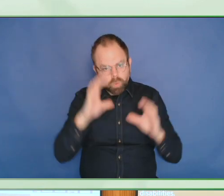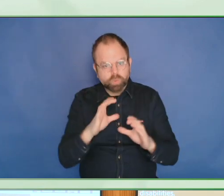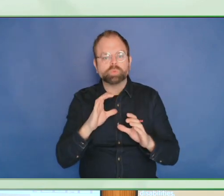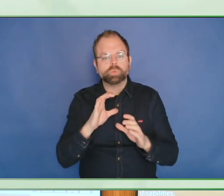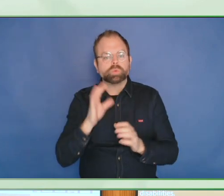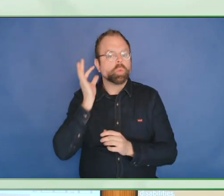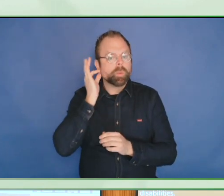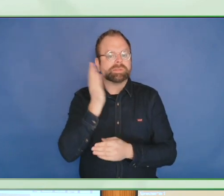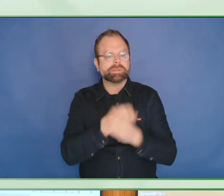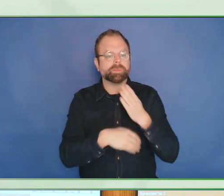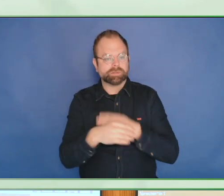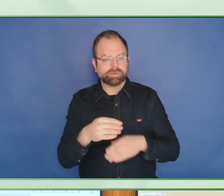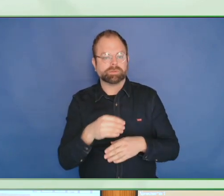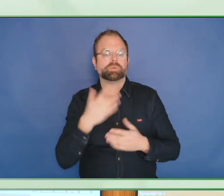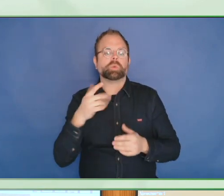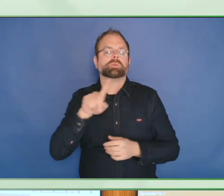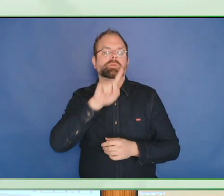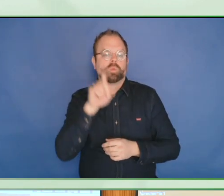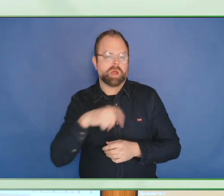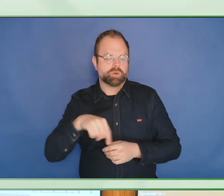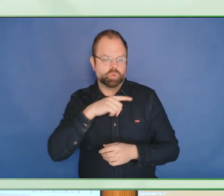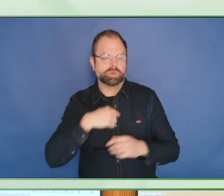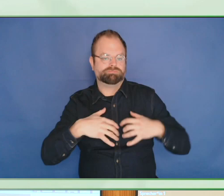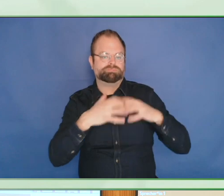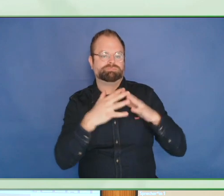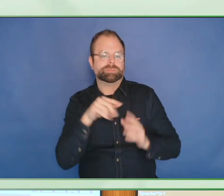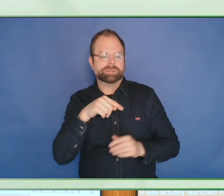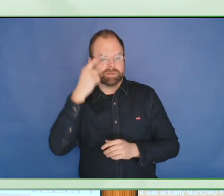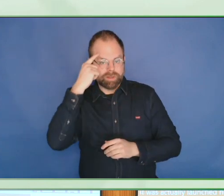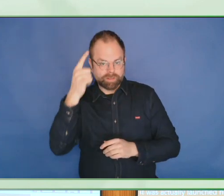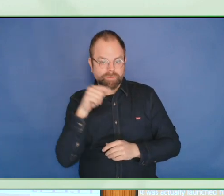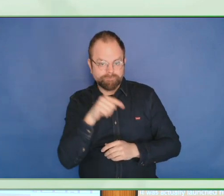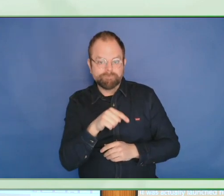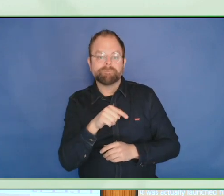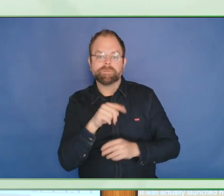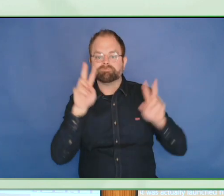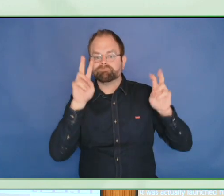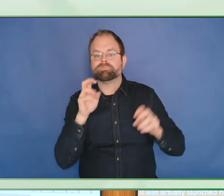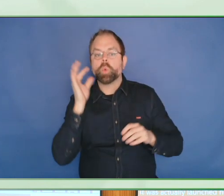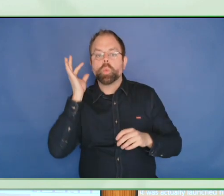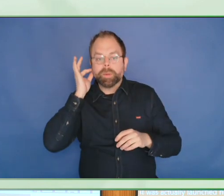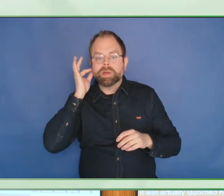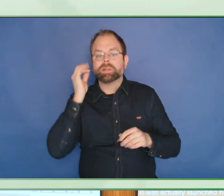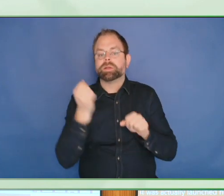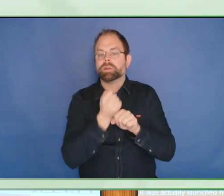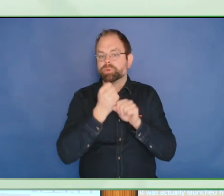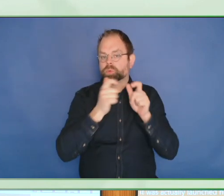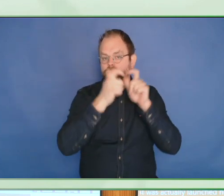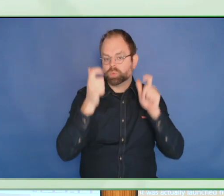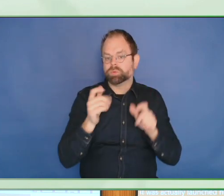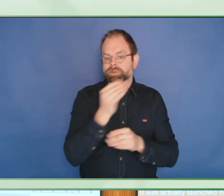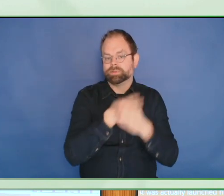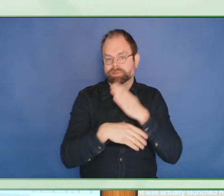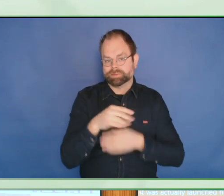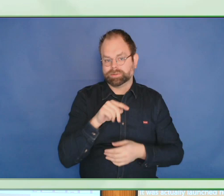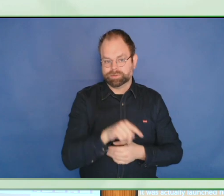it's grounded in real needs, and we're doing this as a collaborative effort through partnerships and a global alliance.